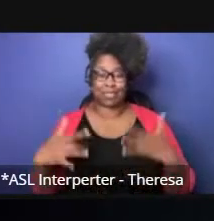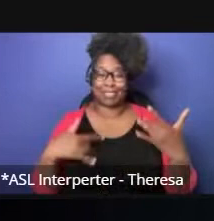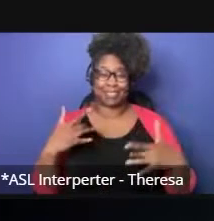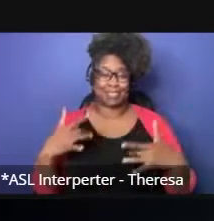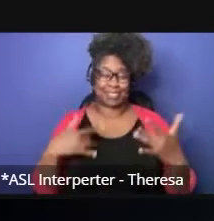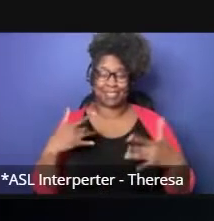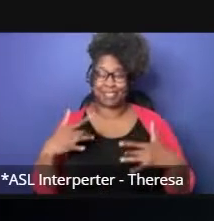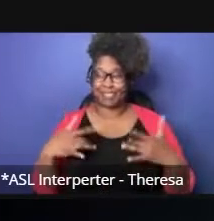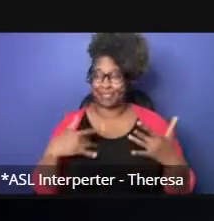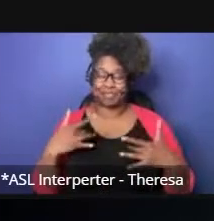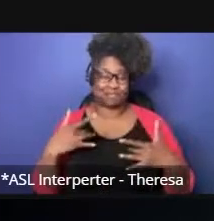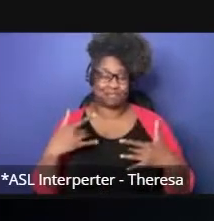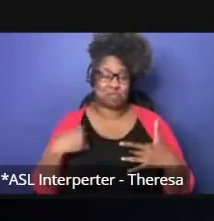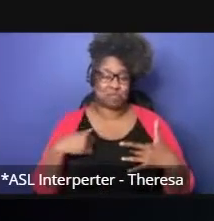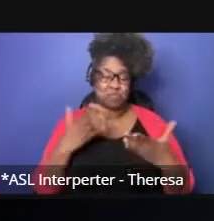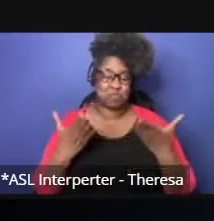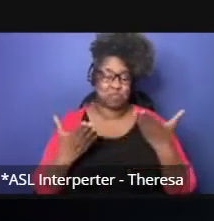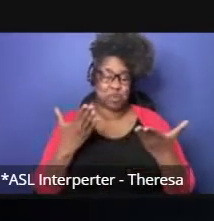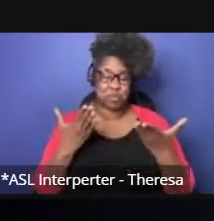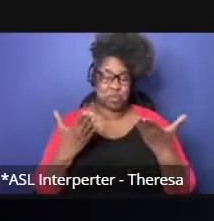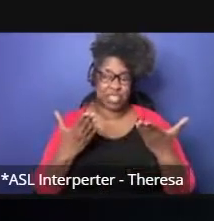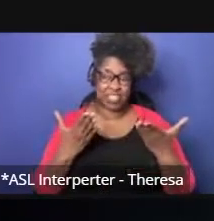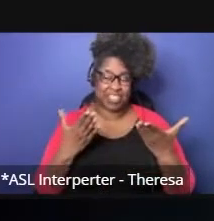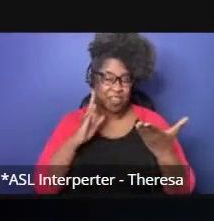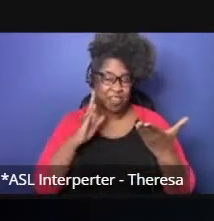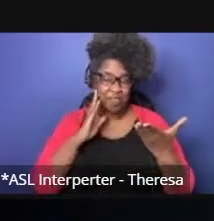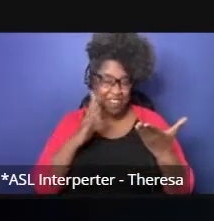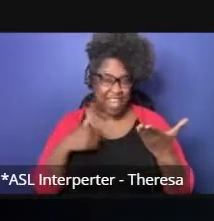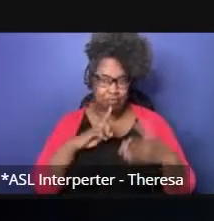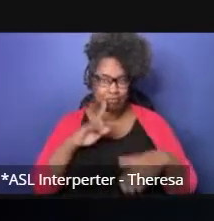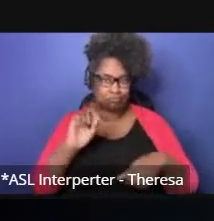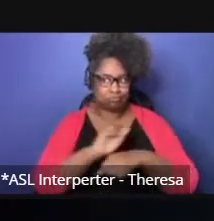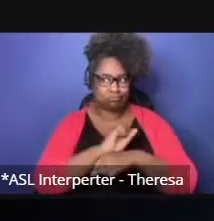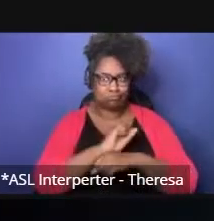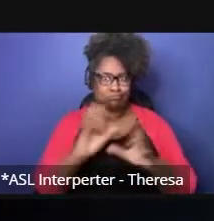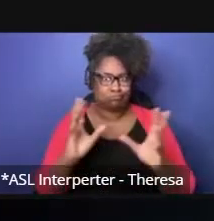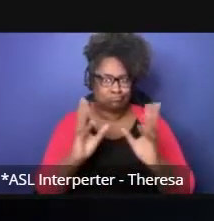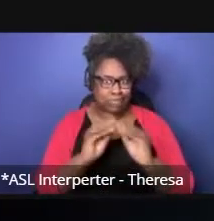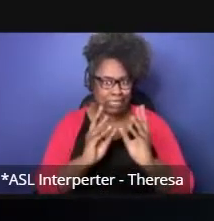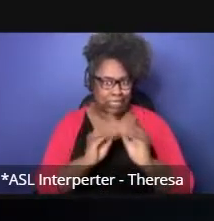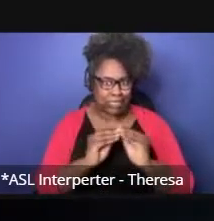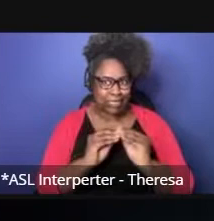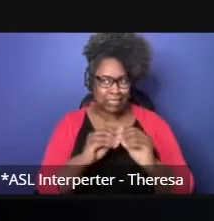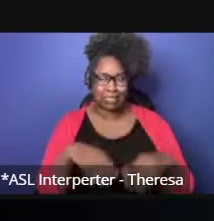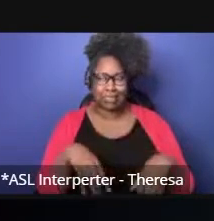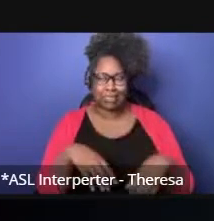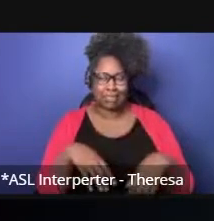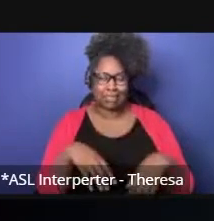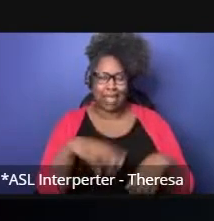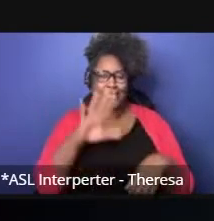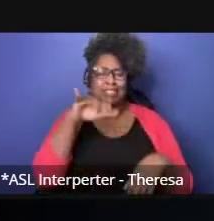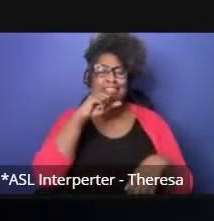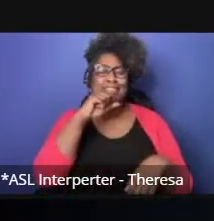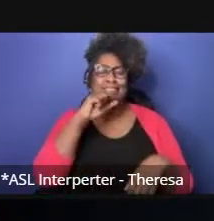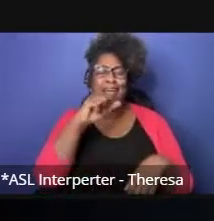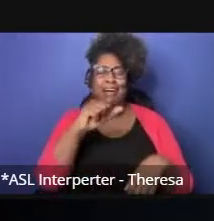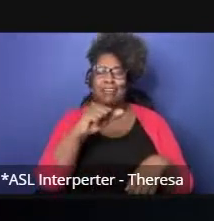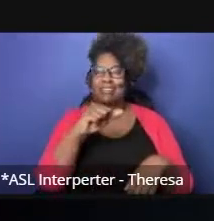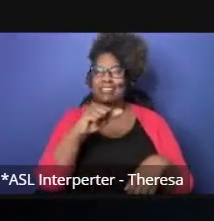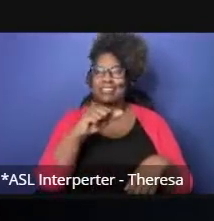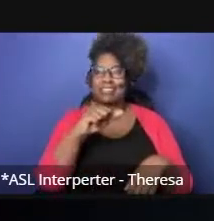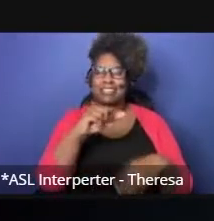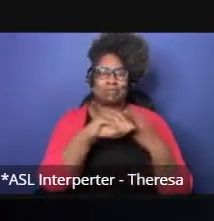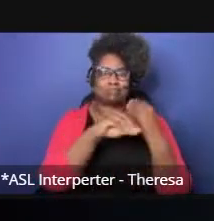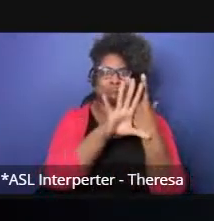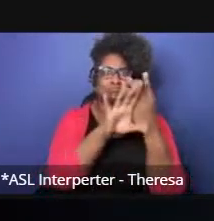are probably going to have an actual meeting, with people and not seeing everybody in a